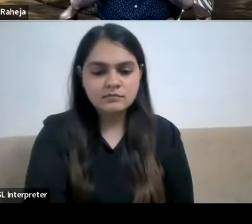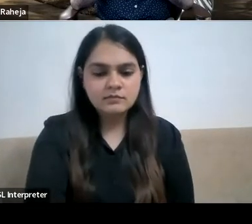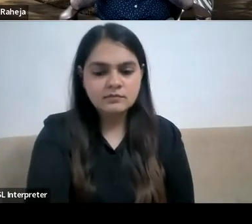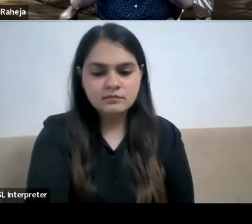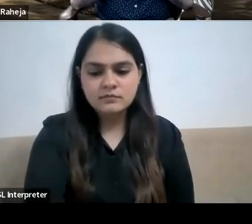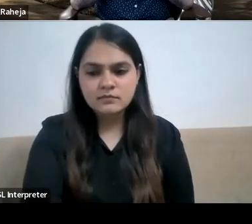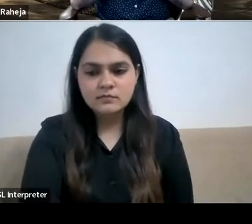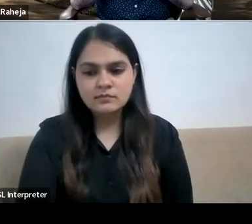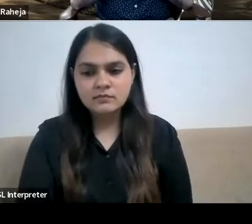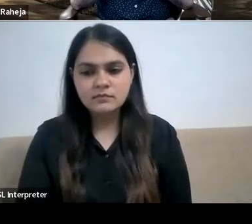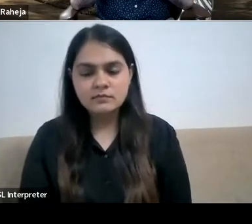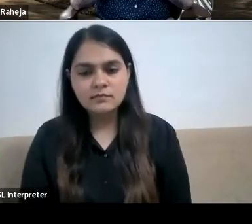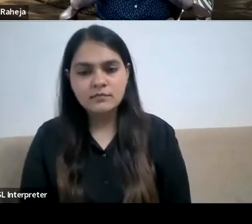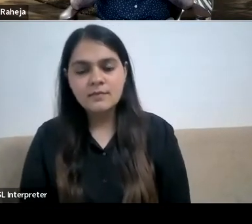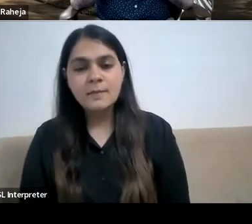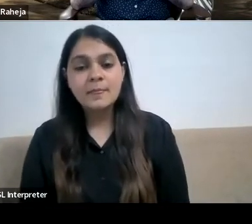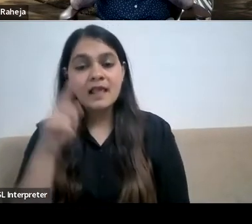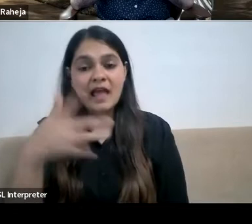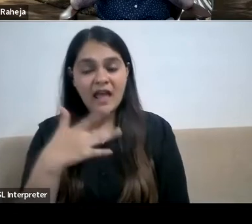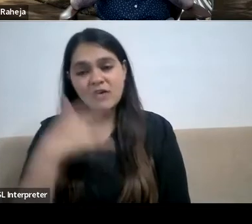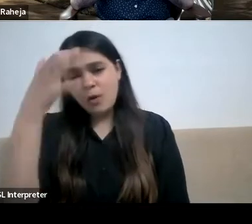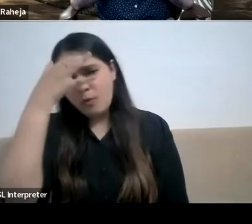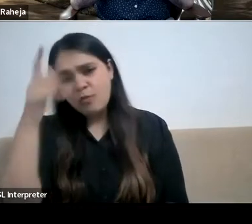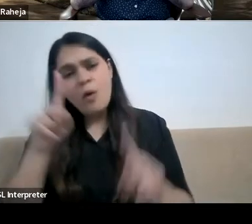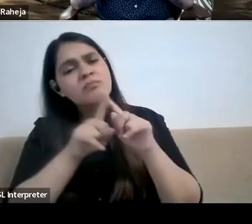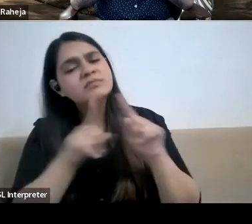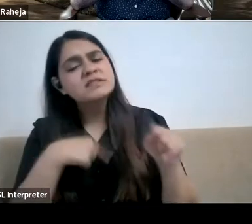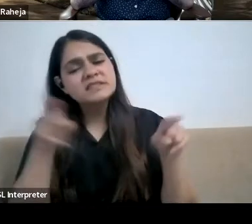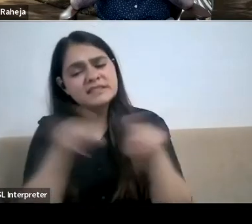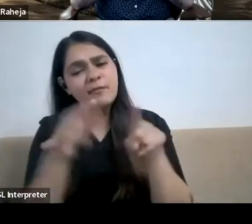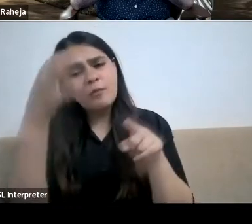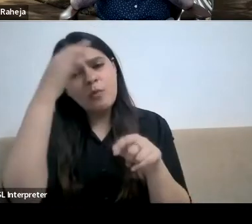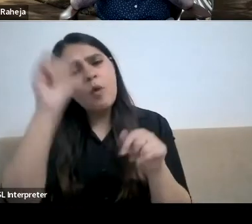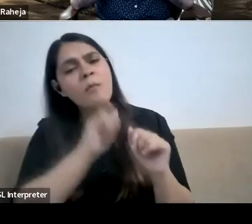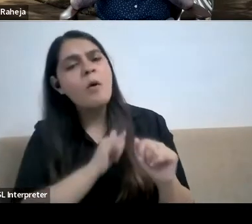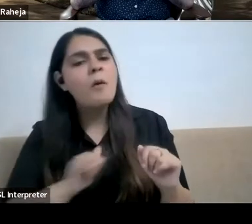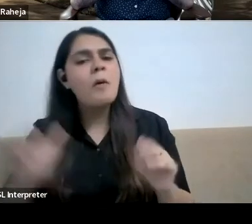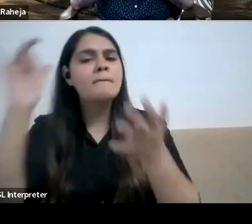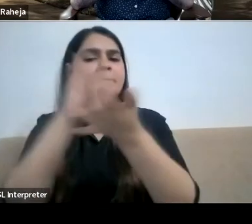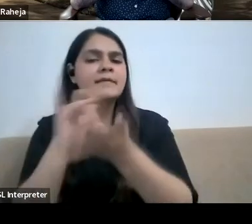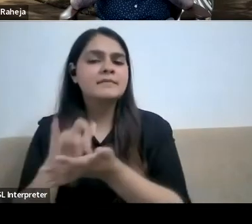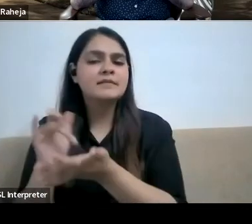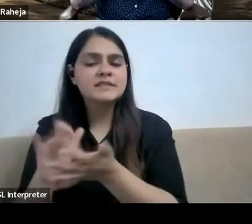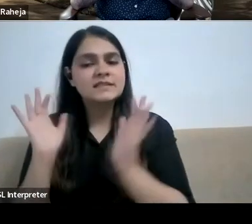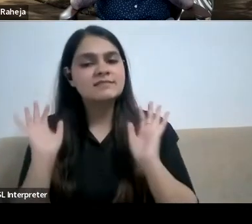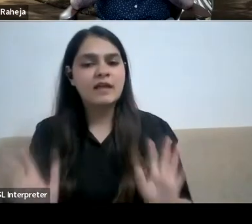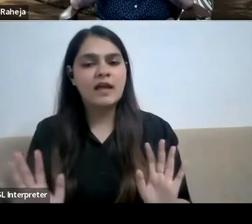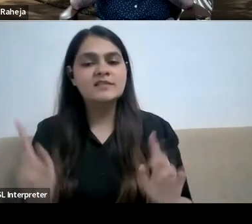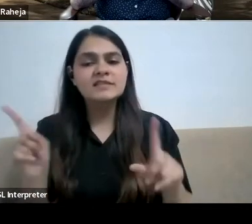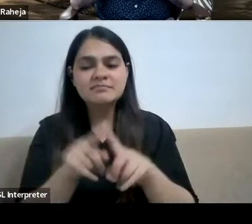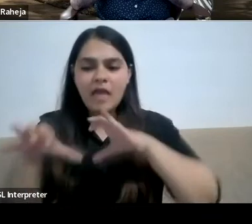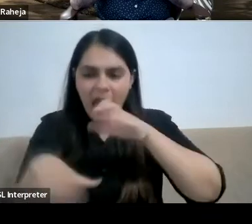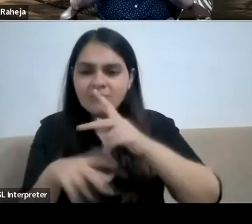rights, and it's the same issue with everywhere. I mean, for example, Prevention of Cruelty to Animals Act was made